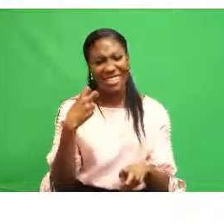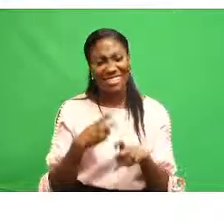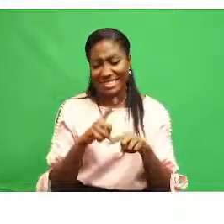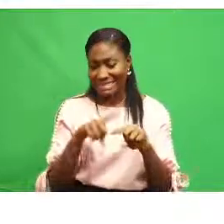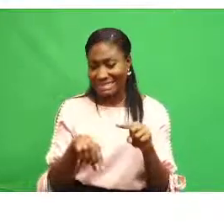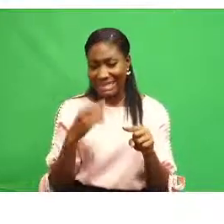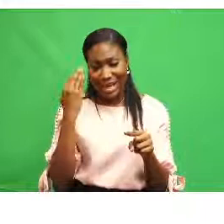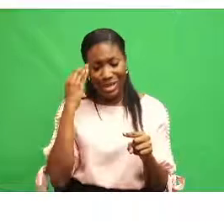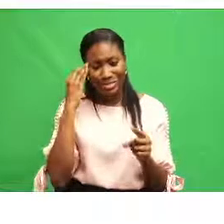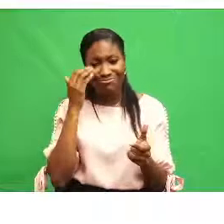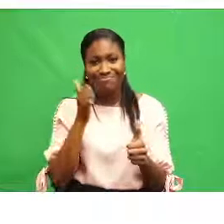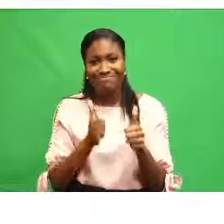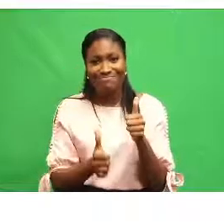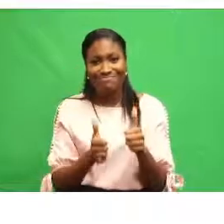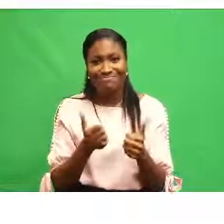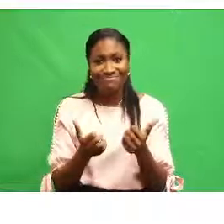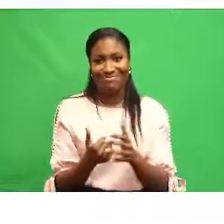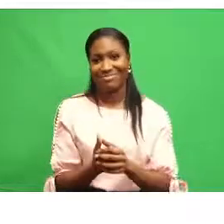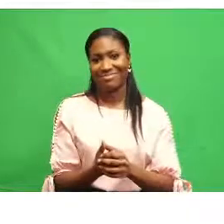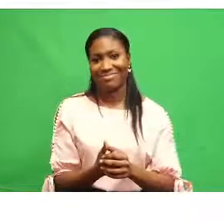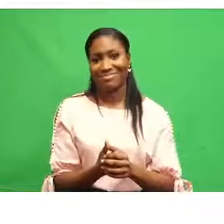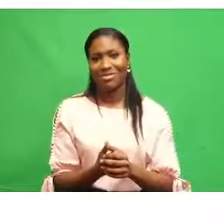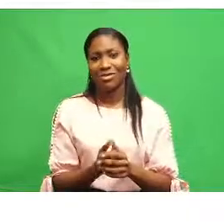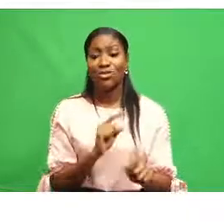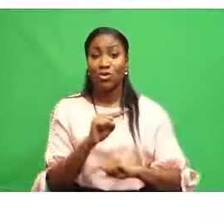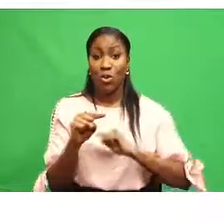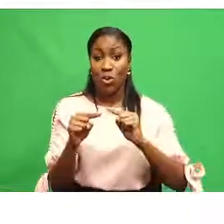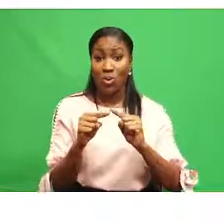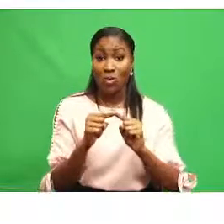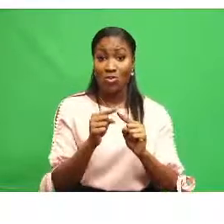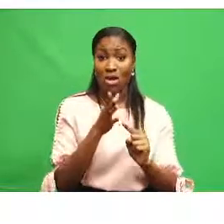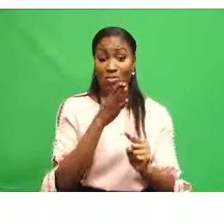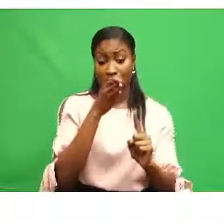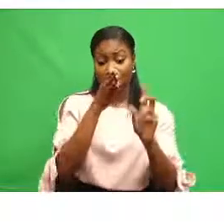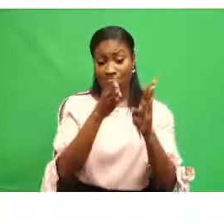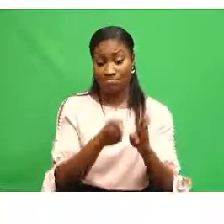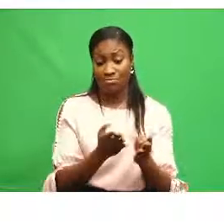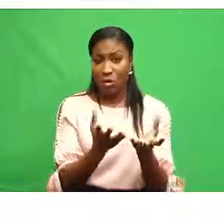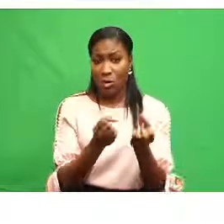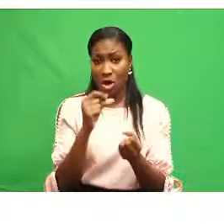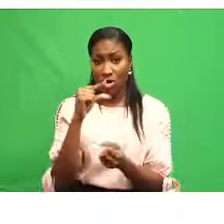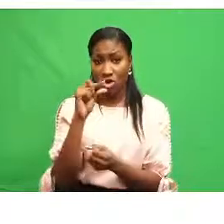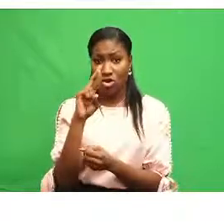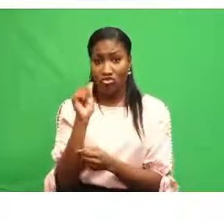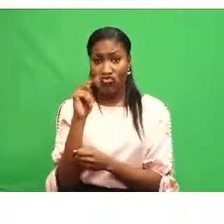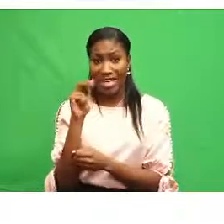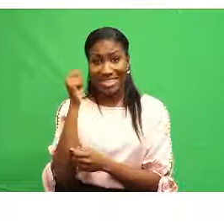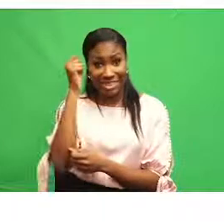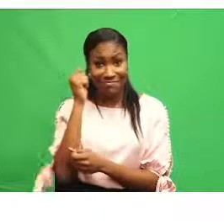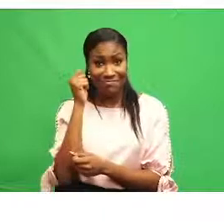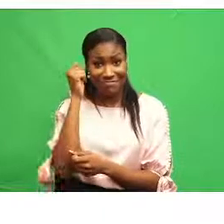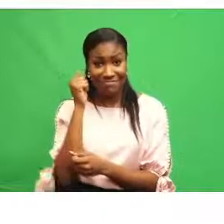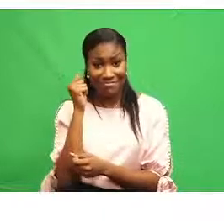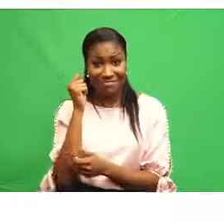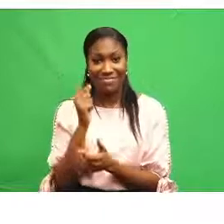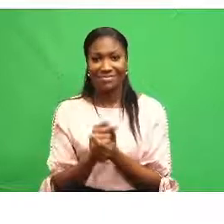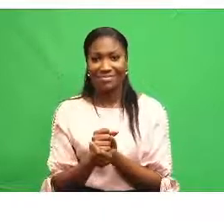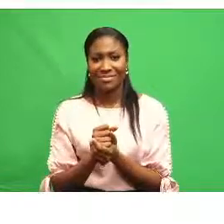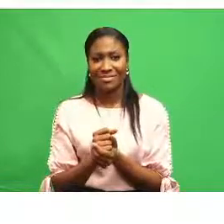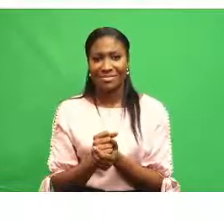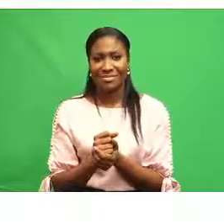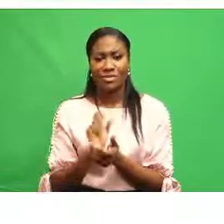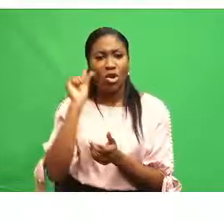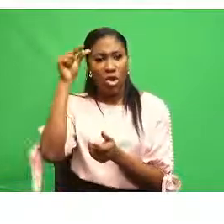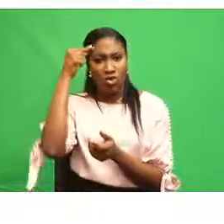So, in pursuit of that grant, a good officer, in terms of the investigation